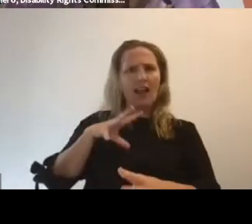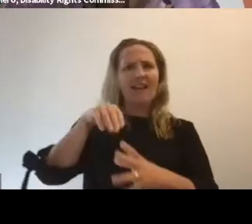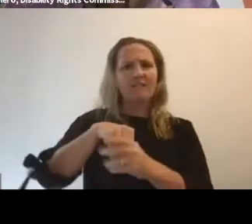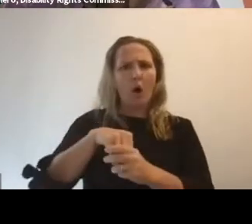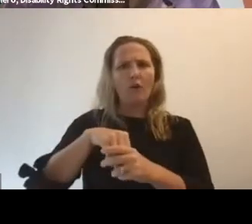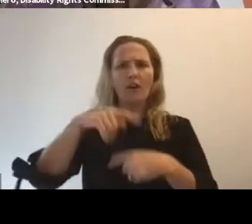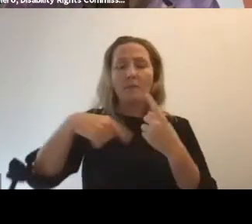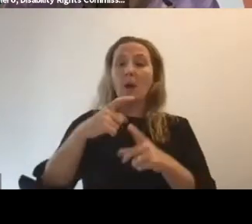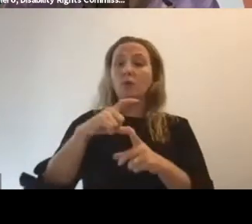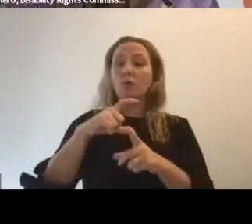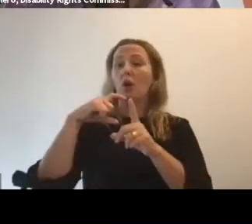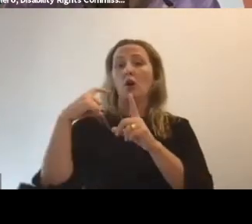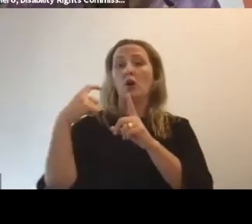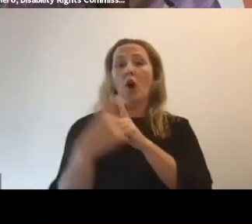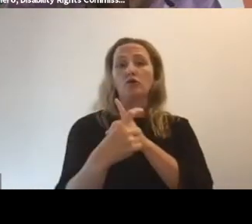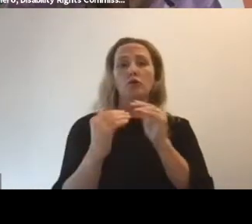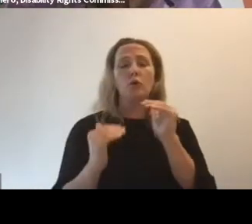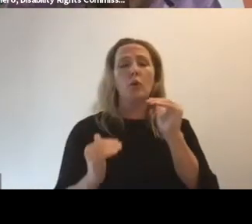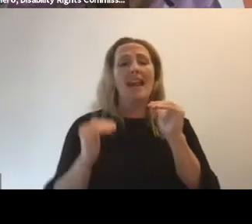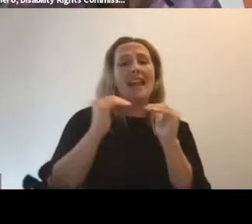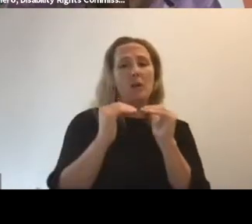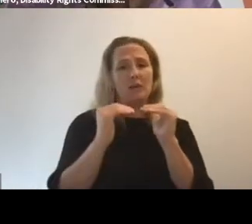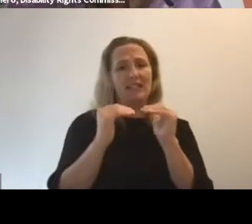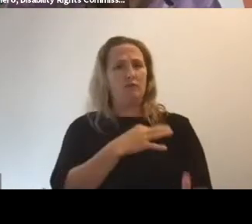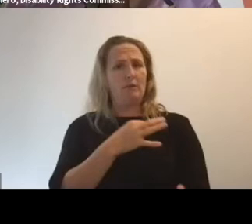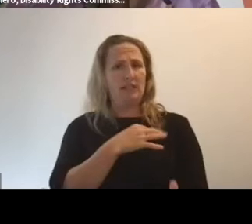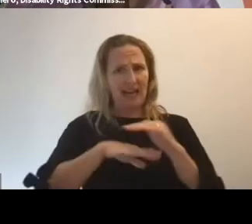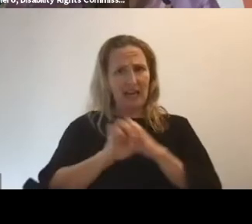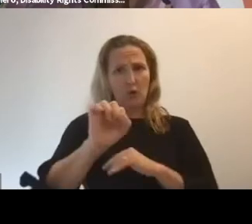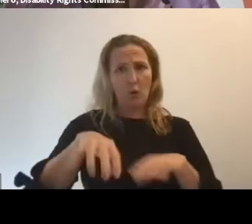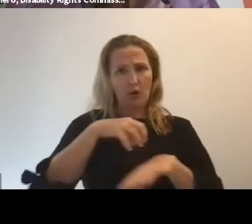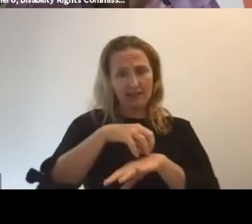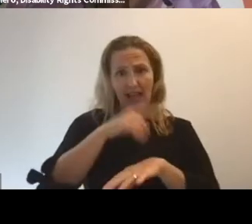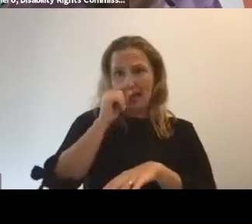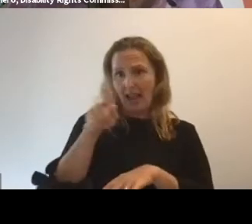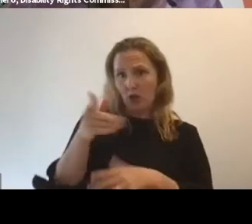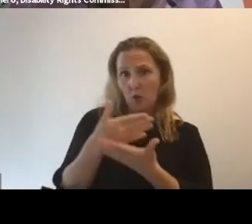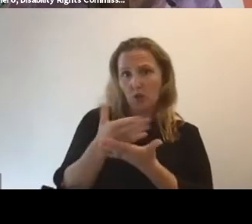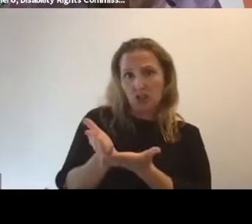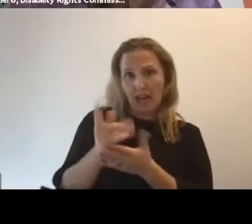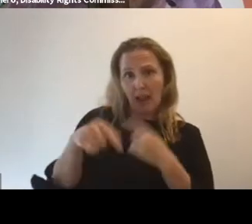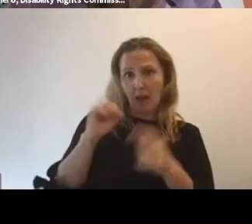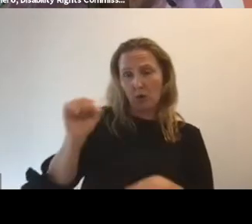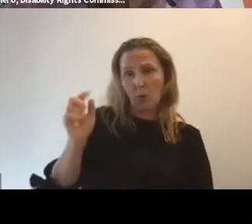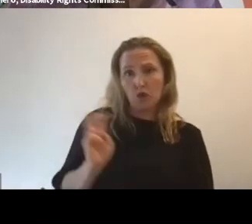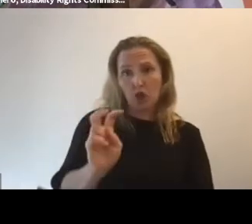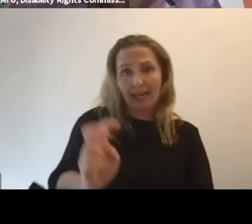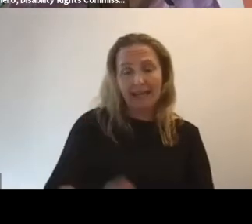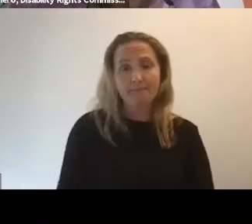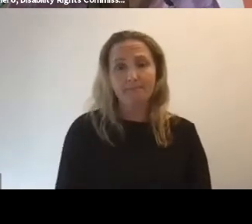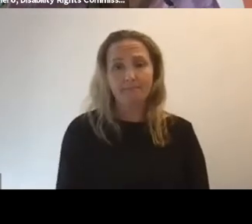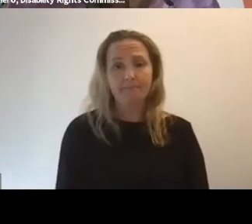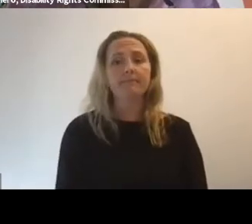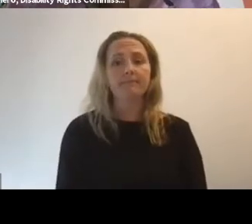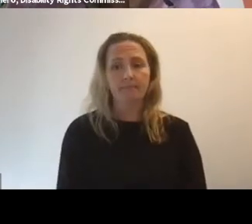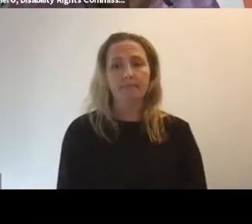cultural equity and representation in your organisation. Could you share a little bit about that journey with us? Yeah, look, so